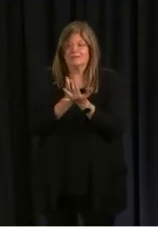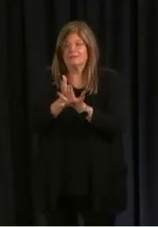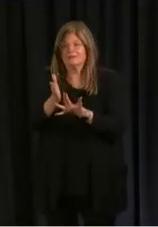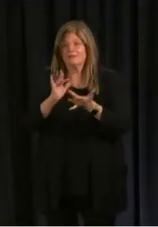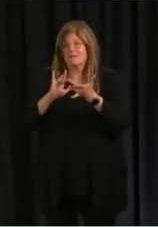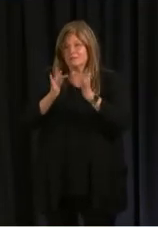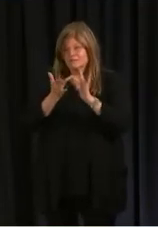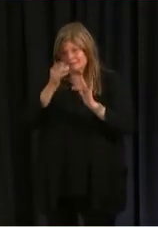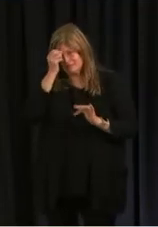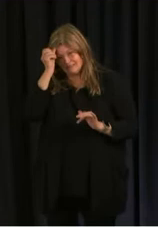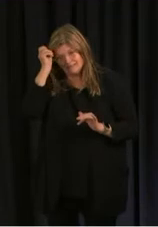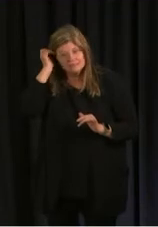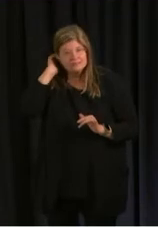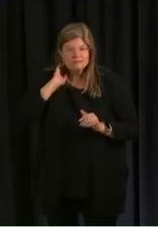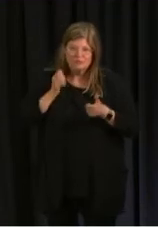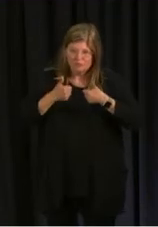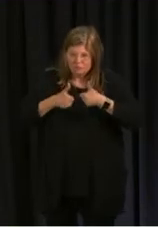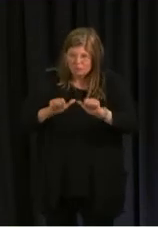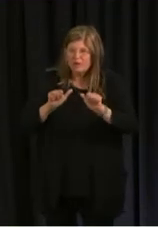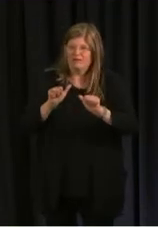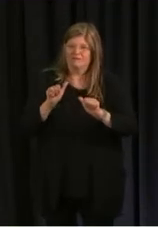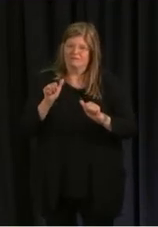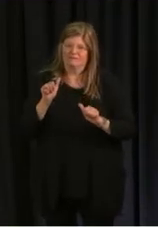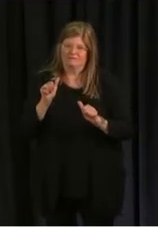to have about 40% of it